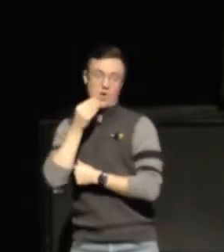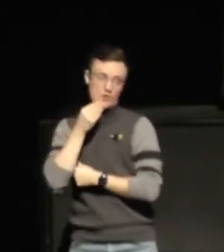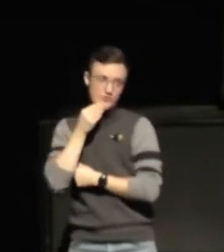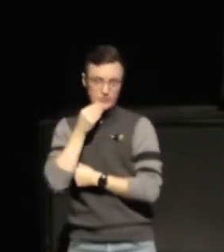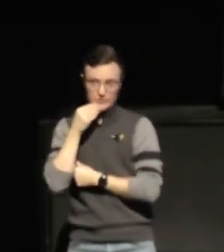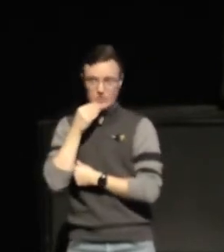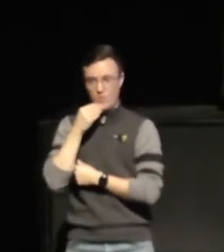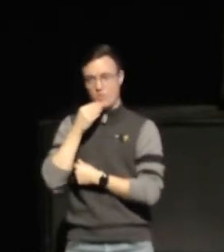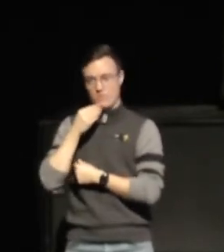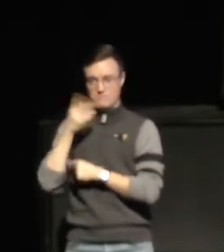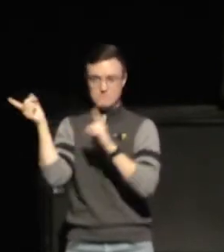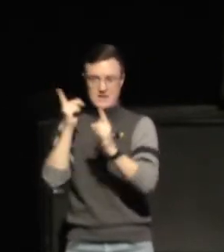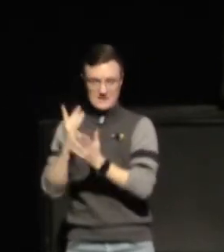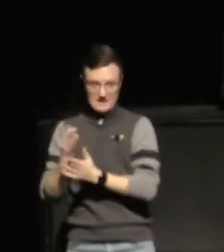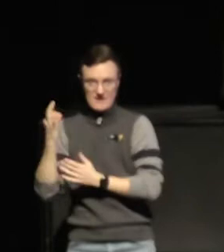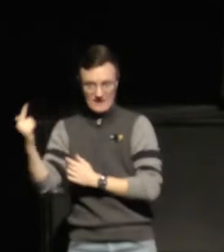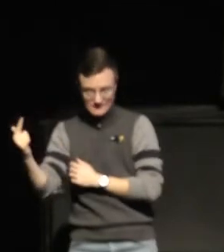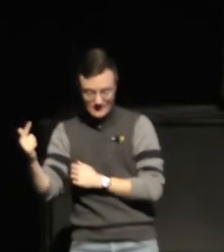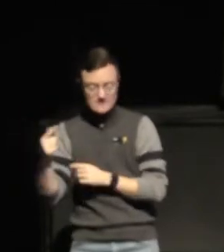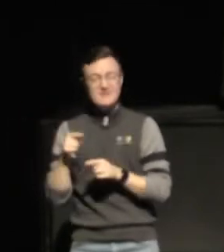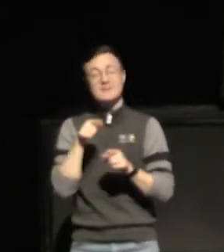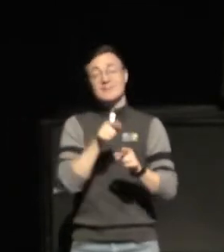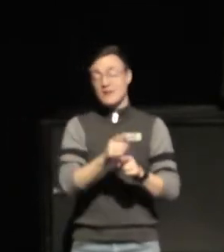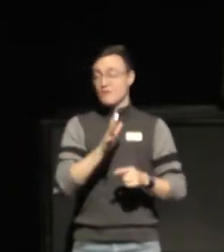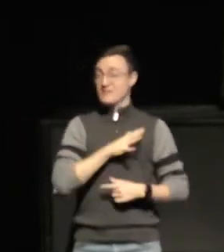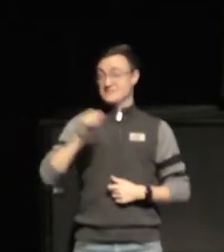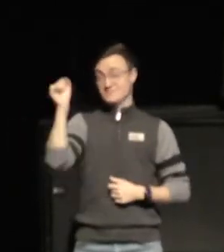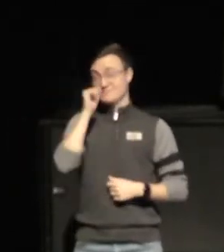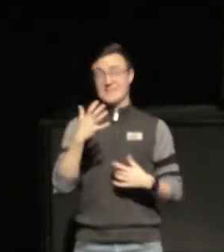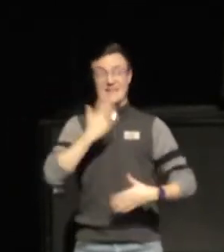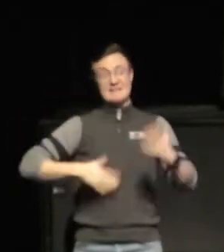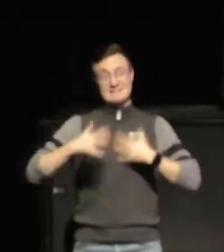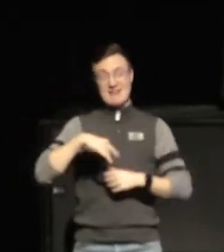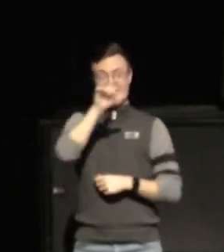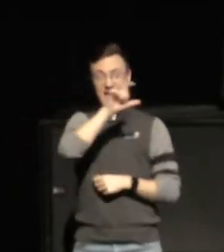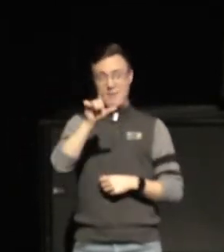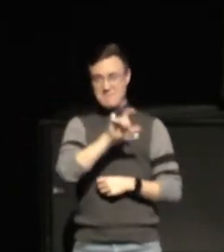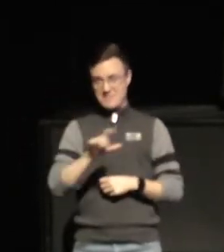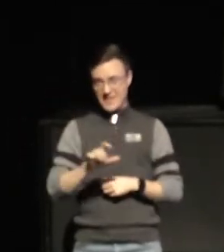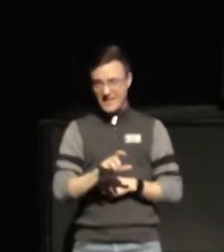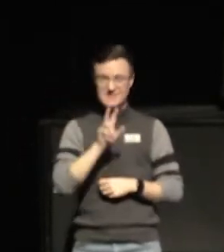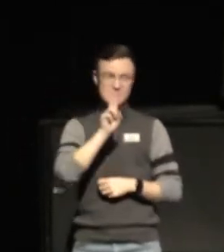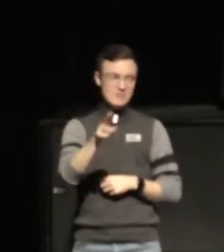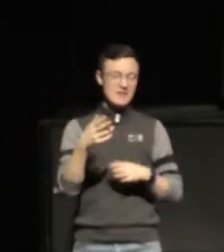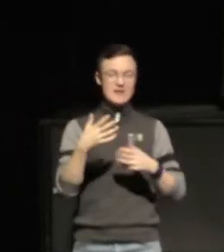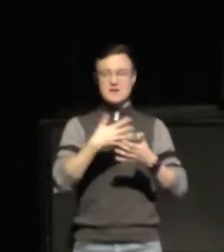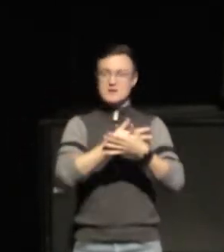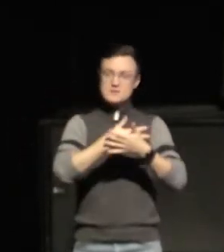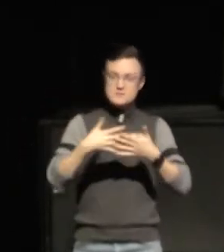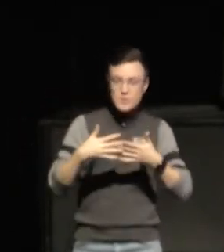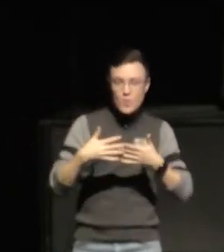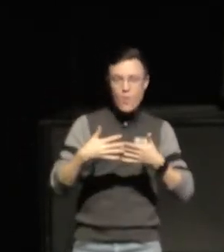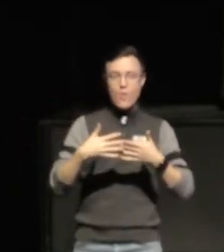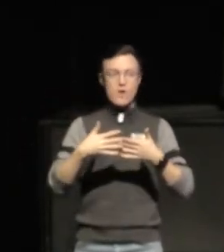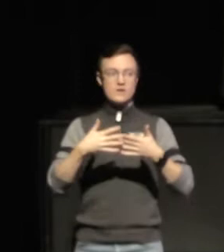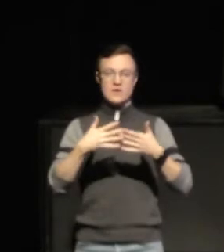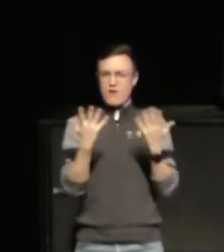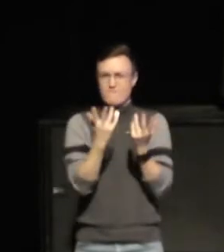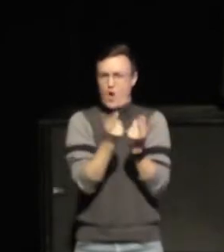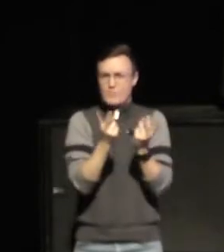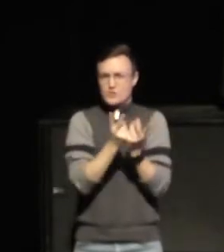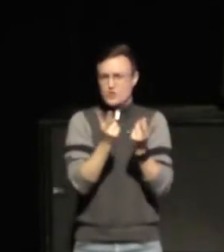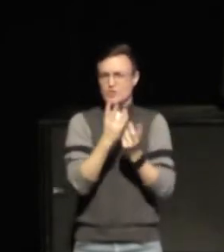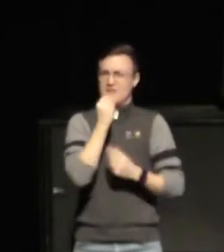now. There are many interesting things to discuss here. The language, also terminology between food sovereignty and